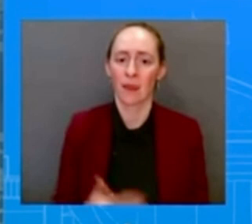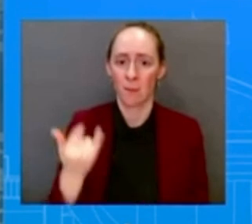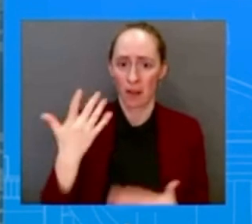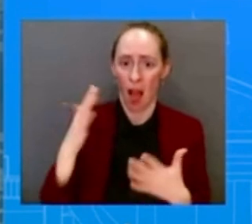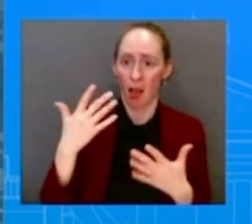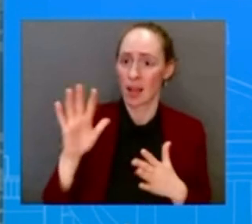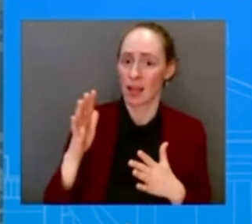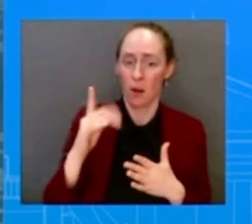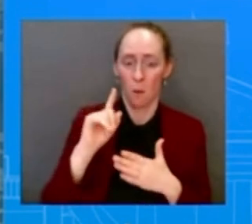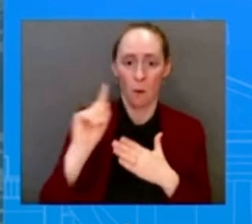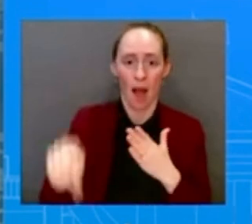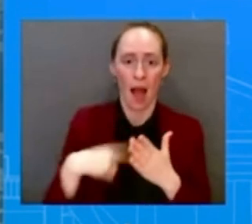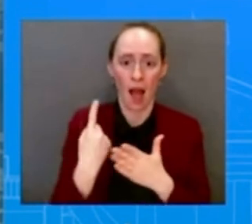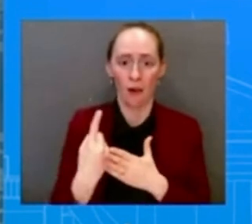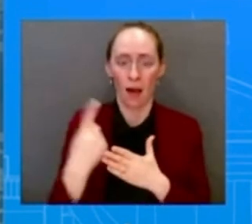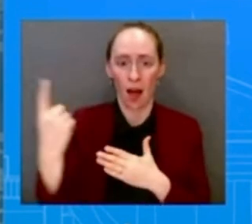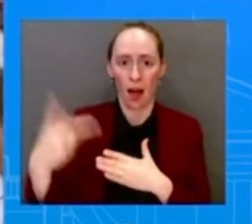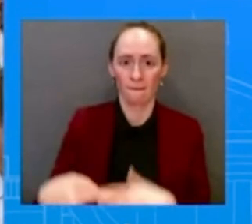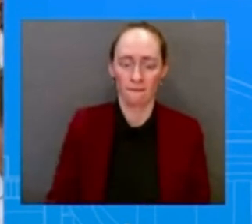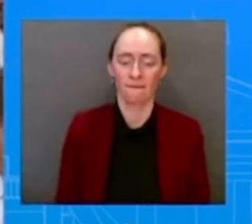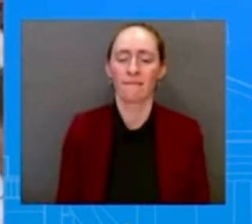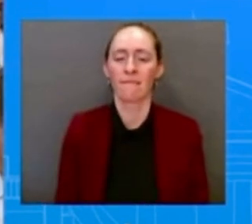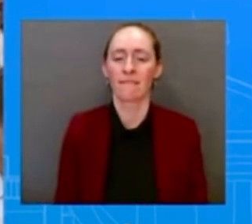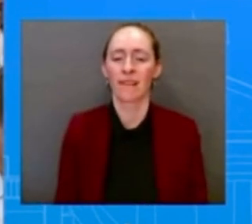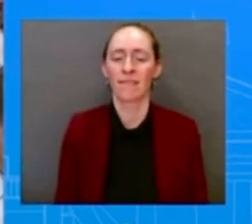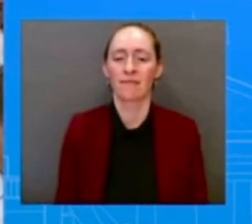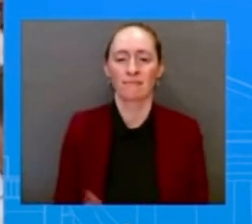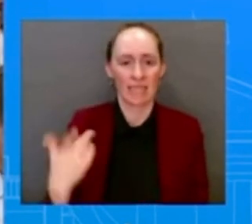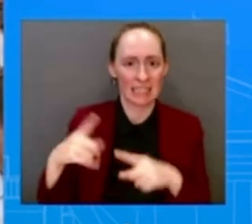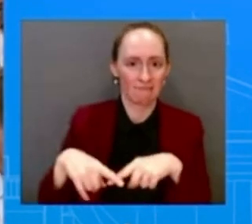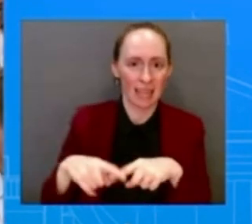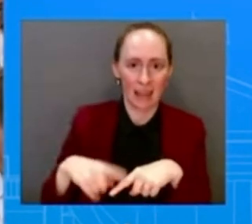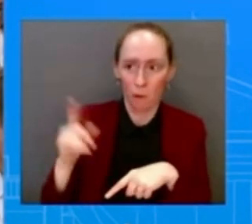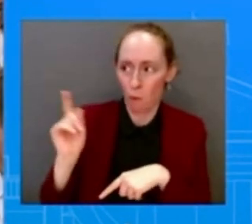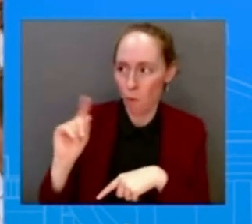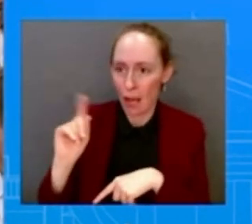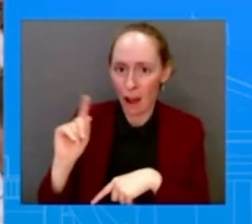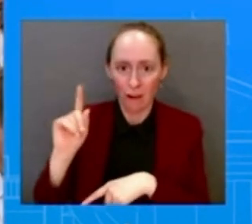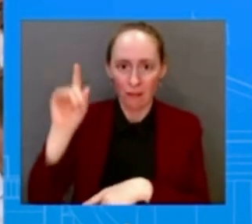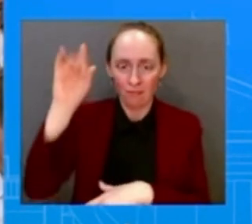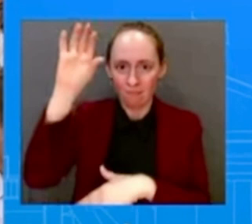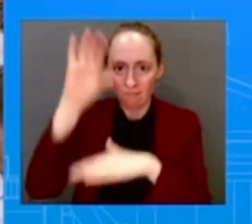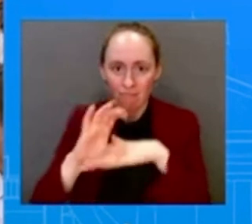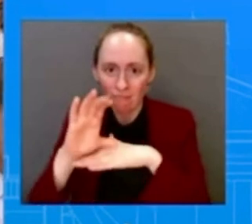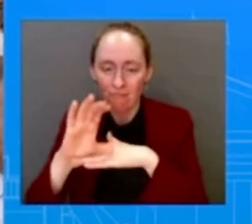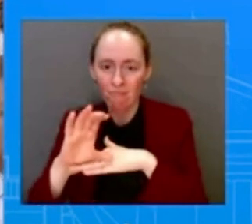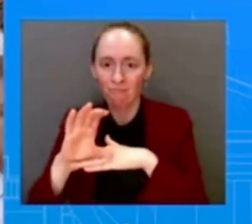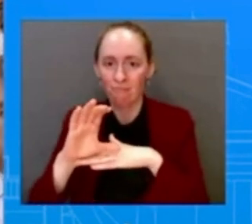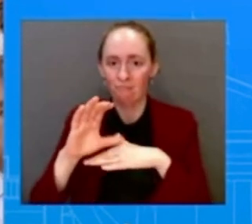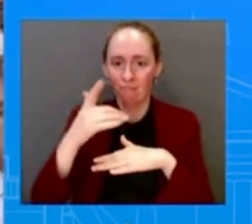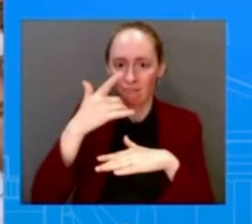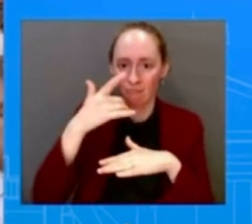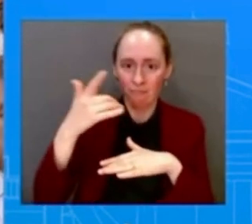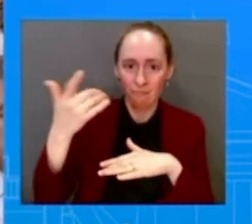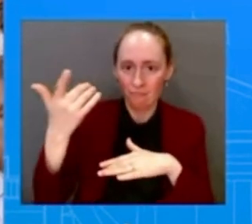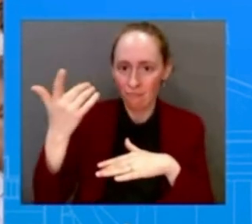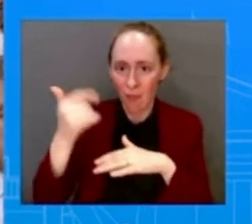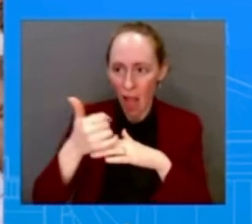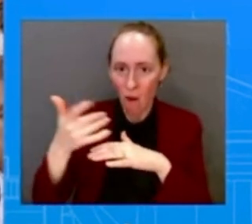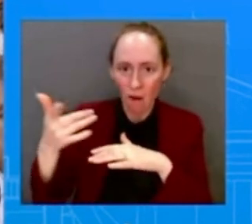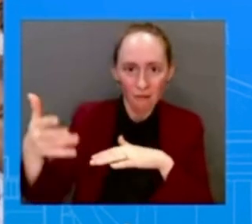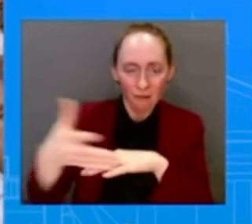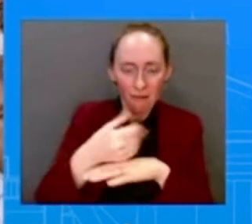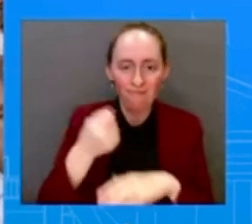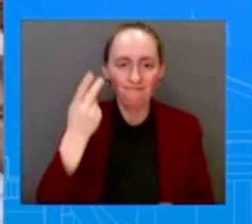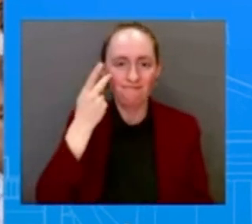and the degree to which they can get to it. And on the Poland visit, I know in the statement that you put out, Corrine, it says that the president is going to meet with